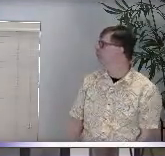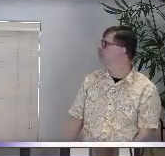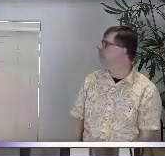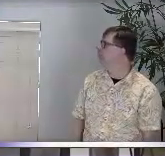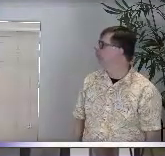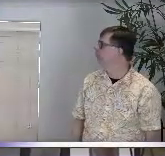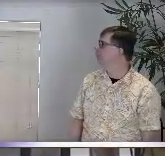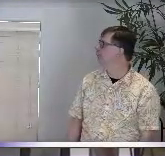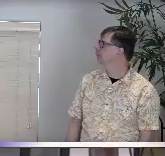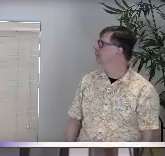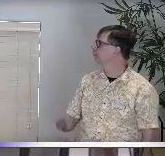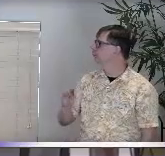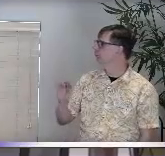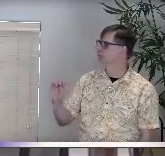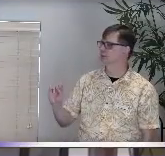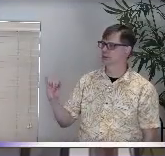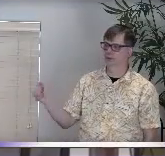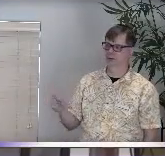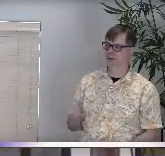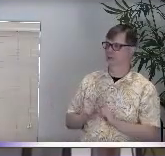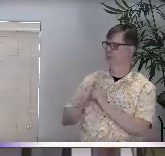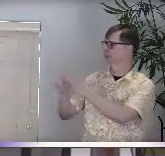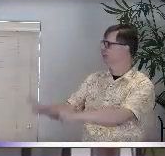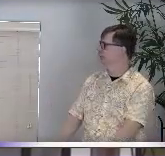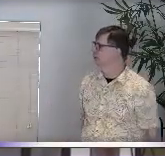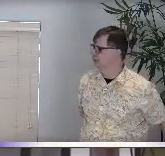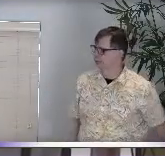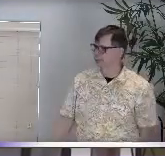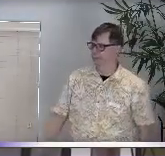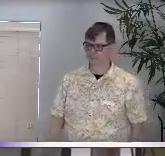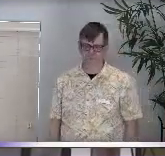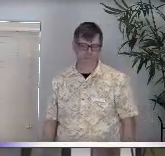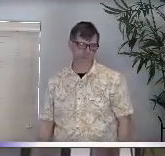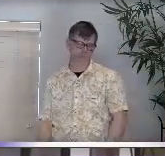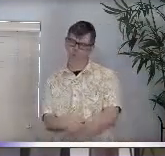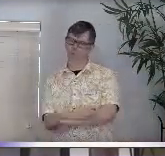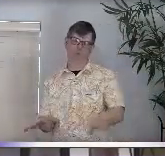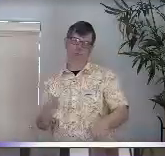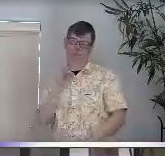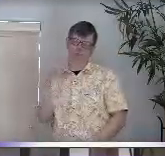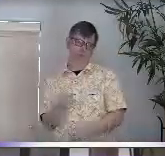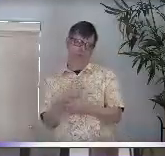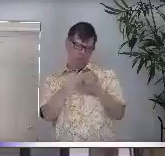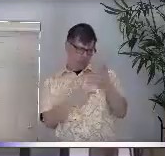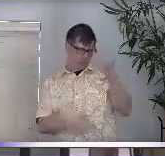to Arcosante Road and Prescott, and I am very directional illiterate. You do not want to put me in charge of reading the map or